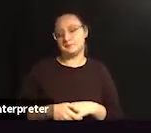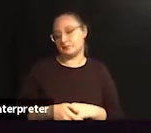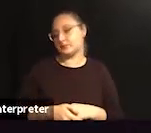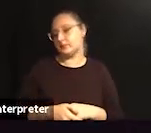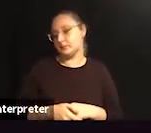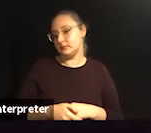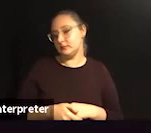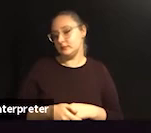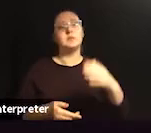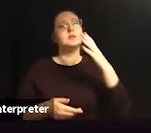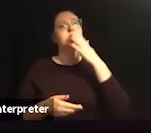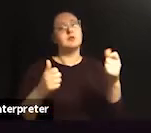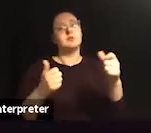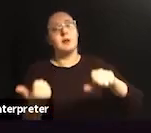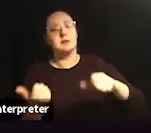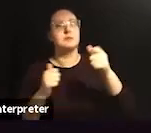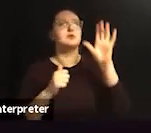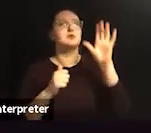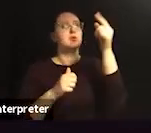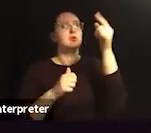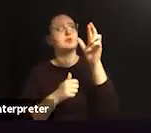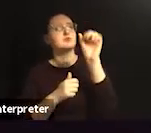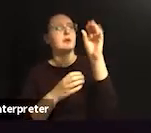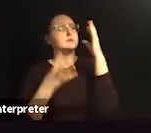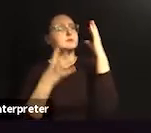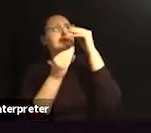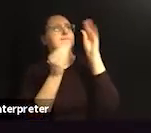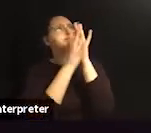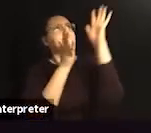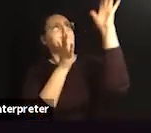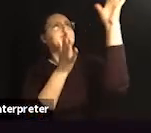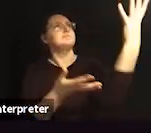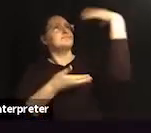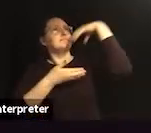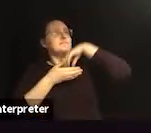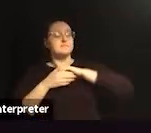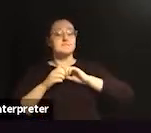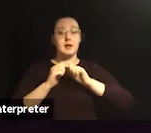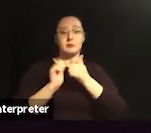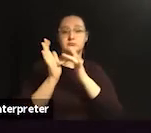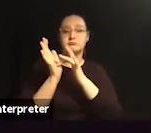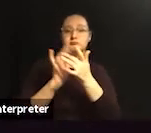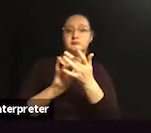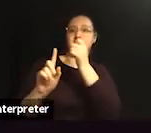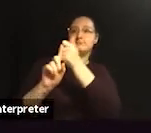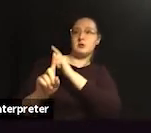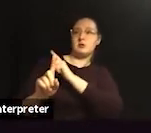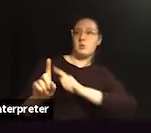of your grace, through Jesus Christ our Lord. Amen.